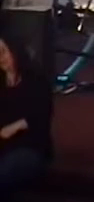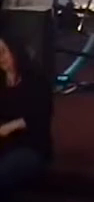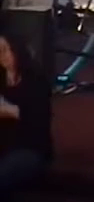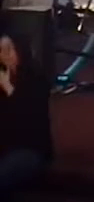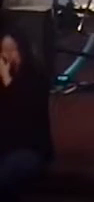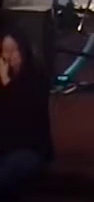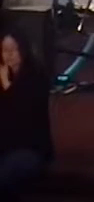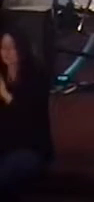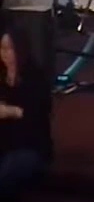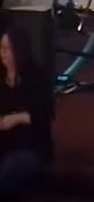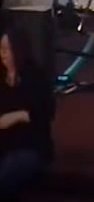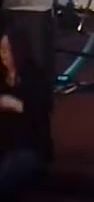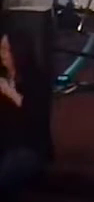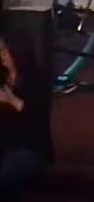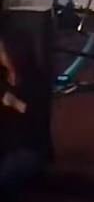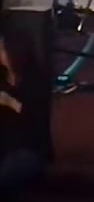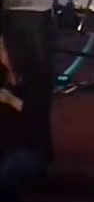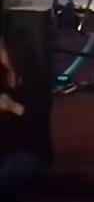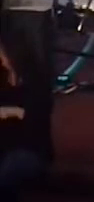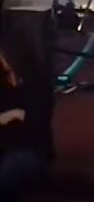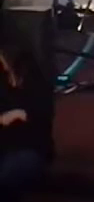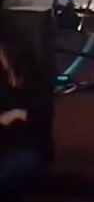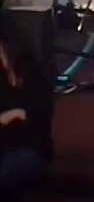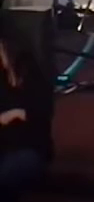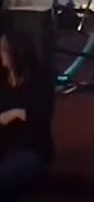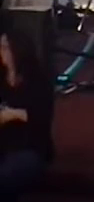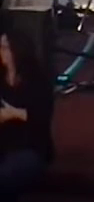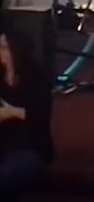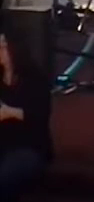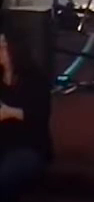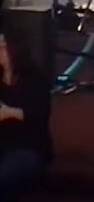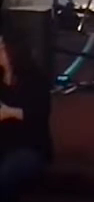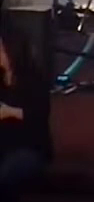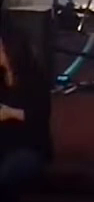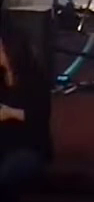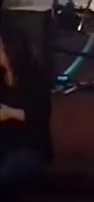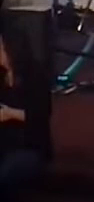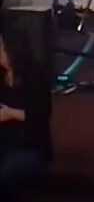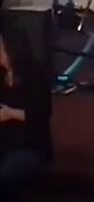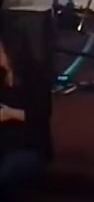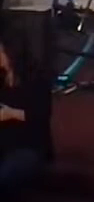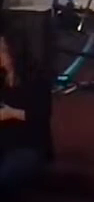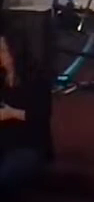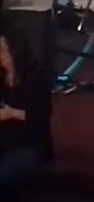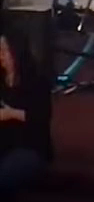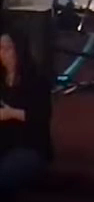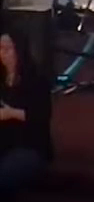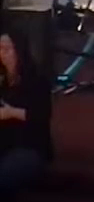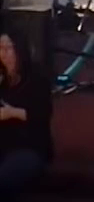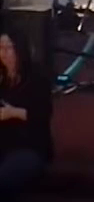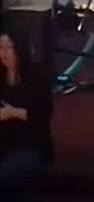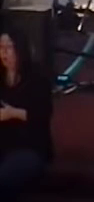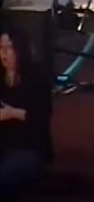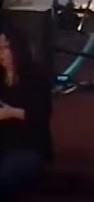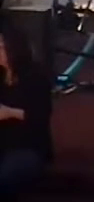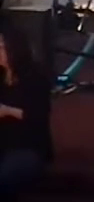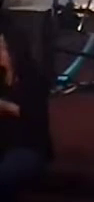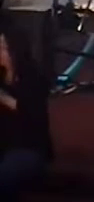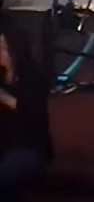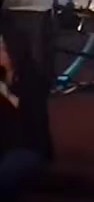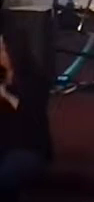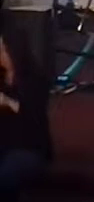Do we all have shortcomings? We certainly do. In fact, we've talked about this before, putting a sign out on the church, only imperfect people